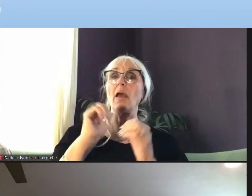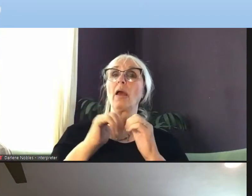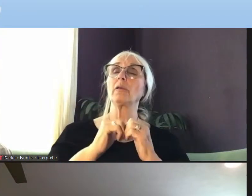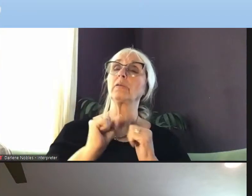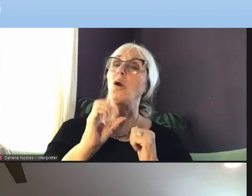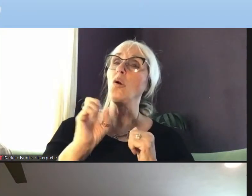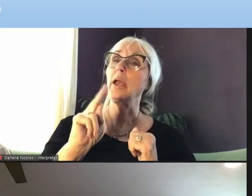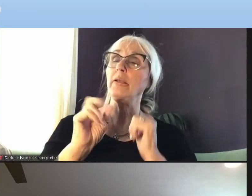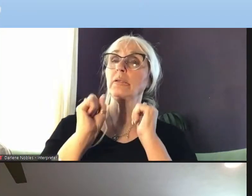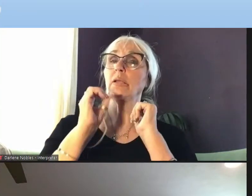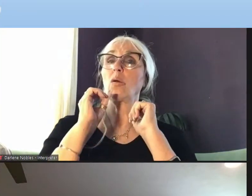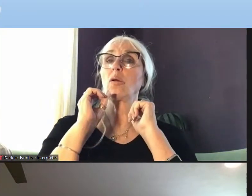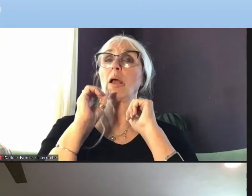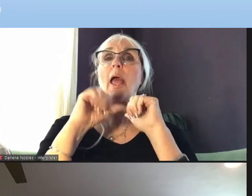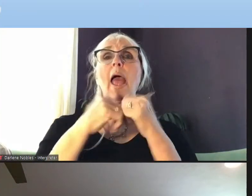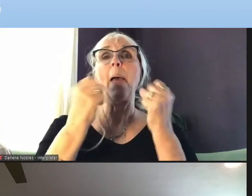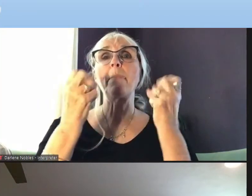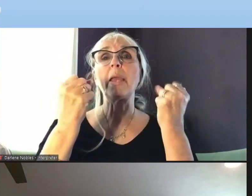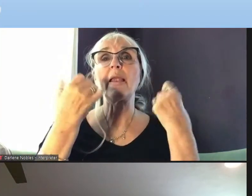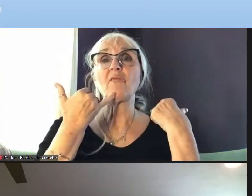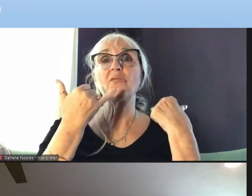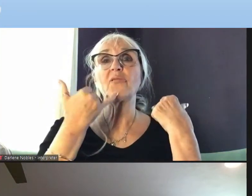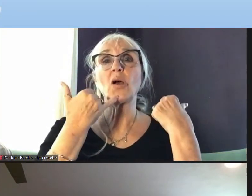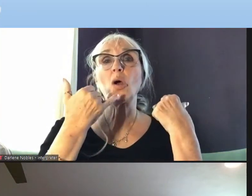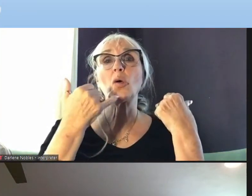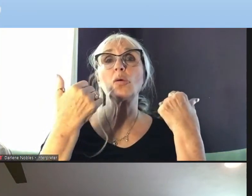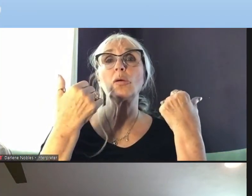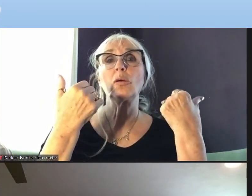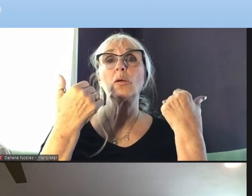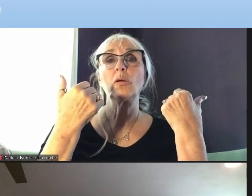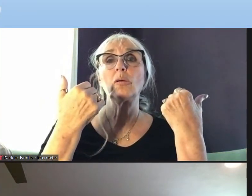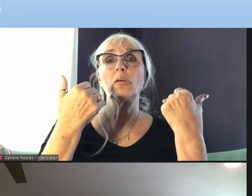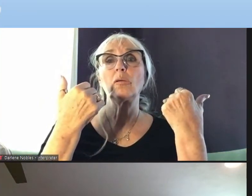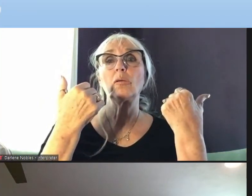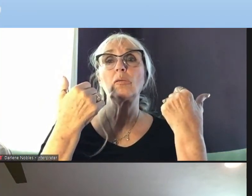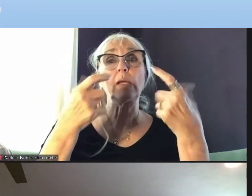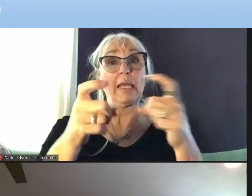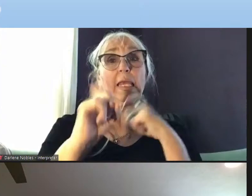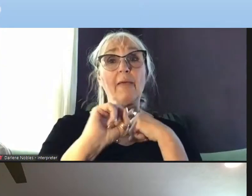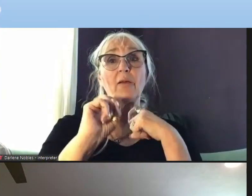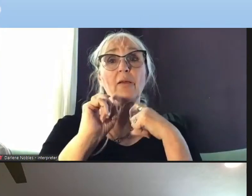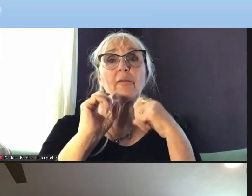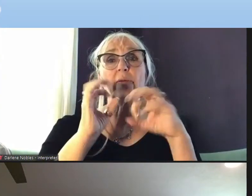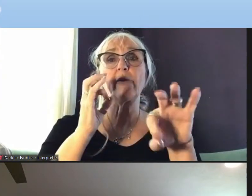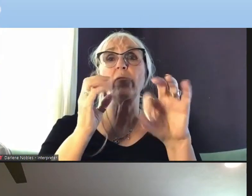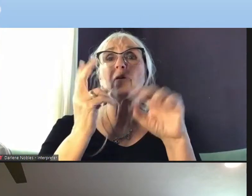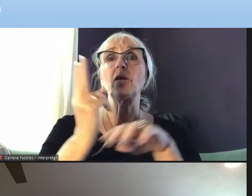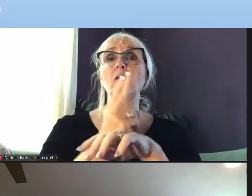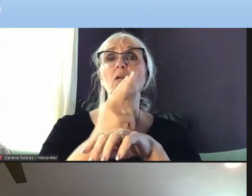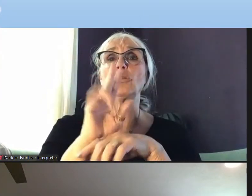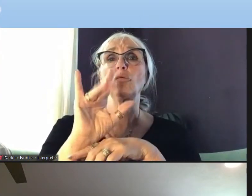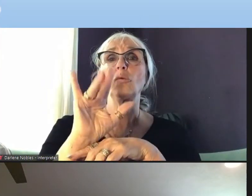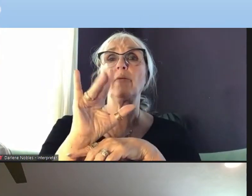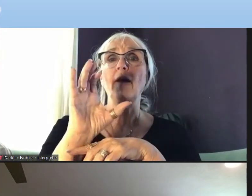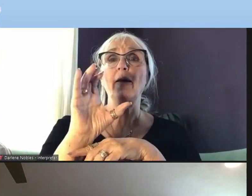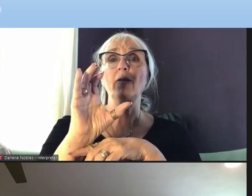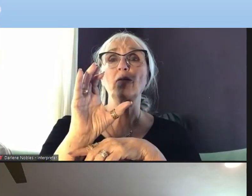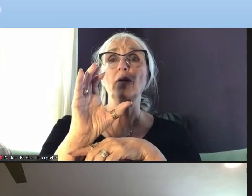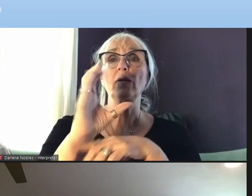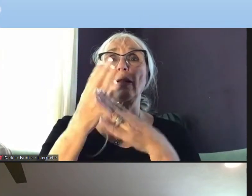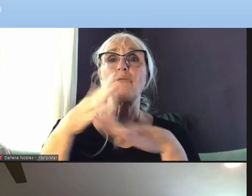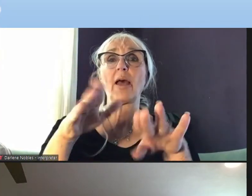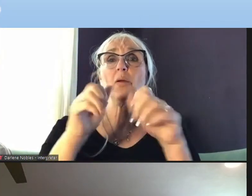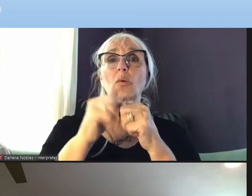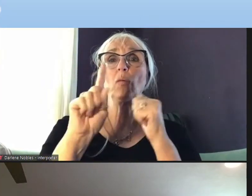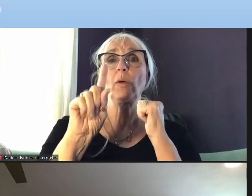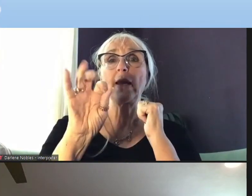so then If how many we- phones does that give us if we use the minimum 2,500 divided by 195?